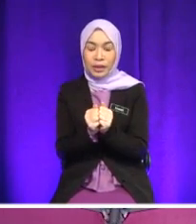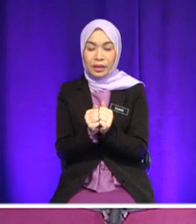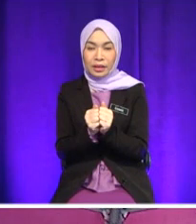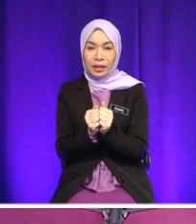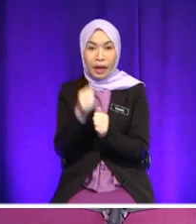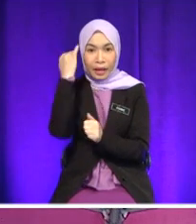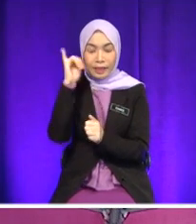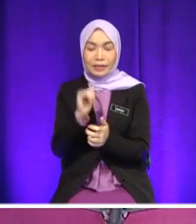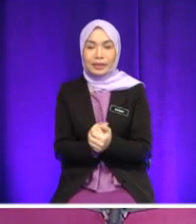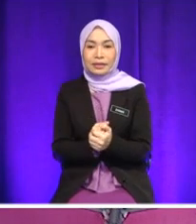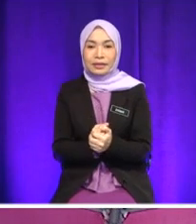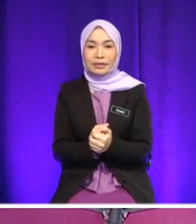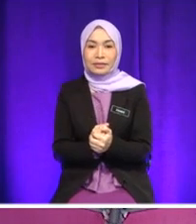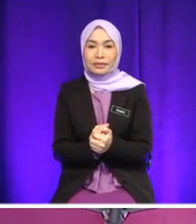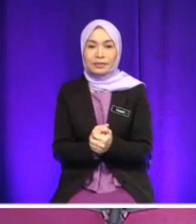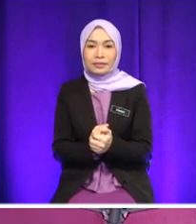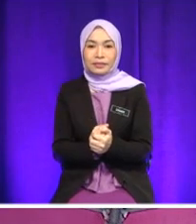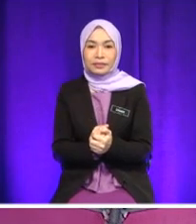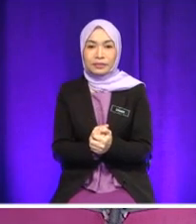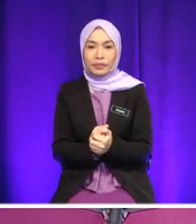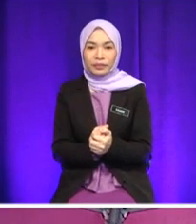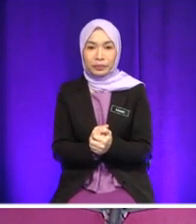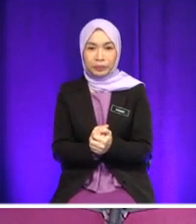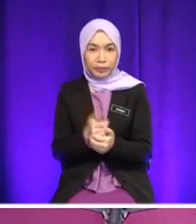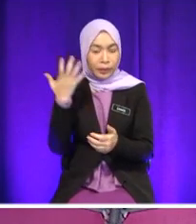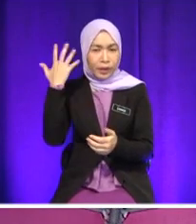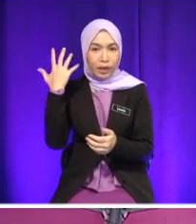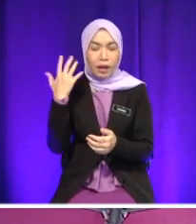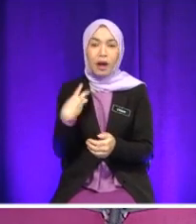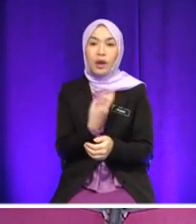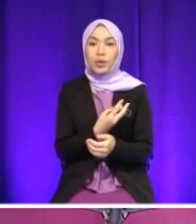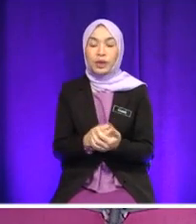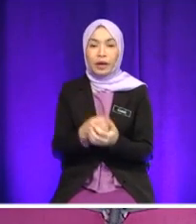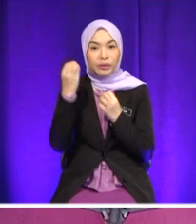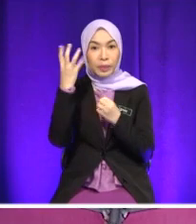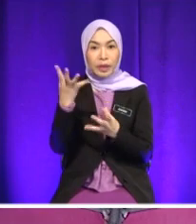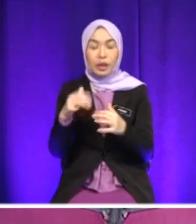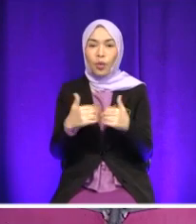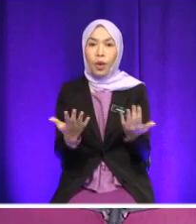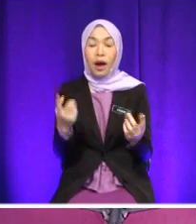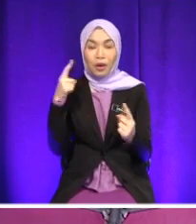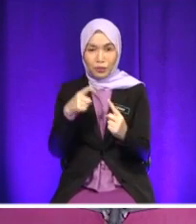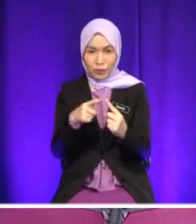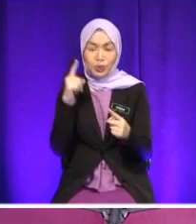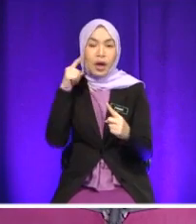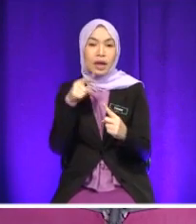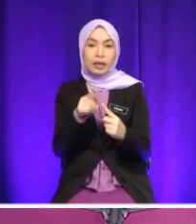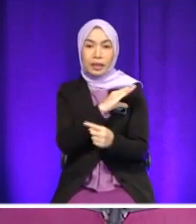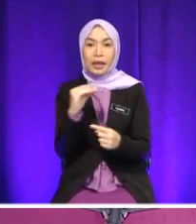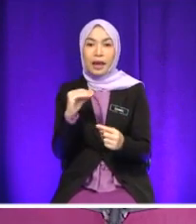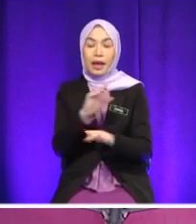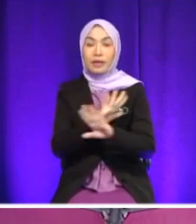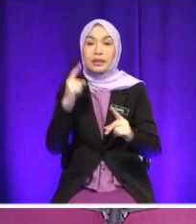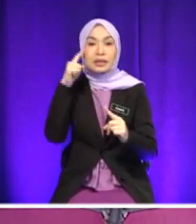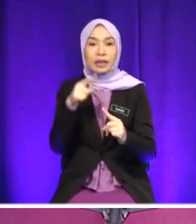previous slide, right, we have mentioned, right, Yep. how to agree, disagree, and paraphrase and rephrase and all this. So I think all